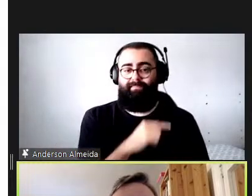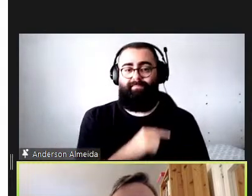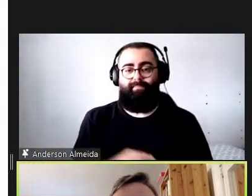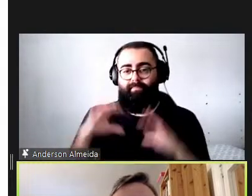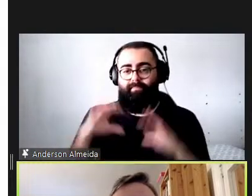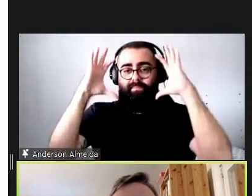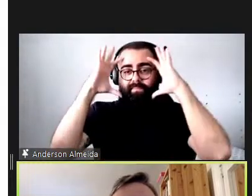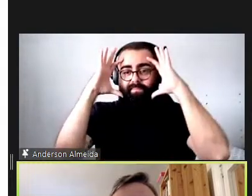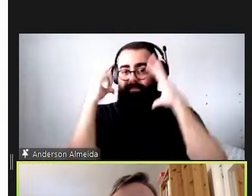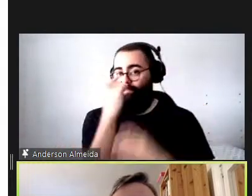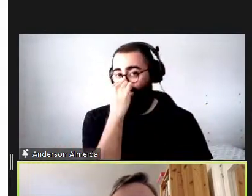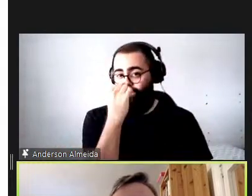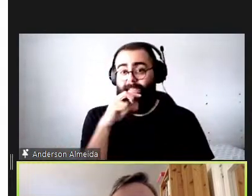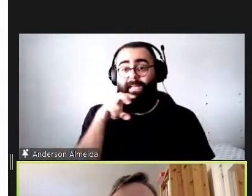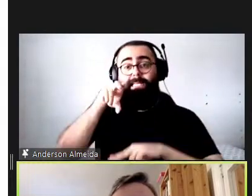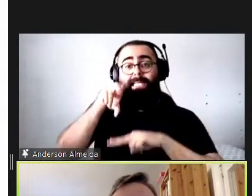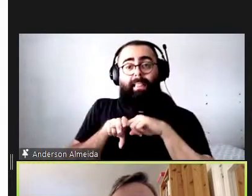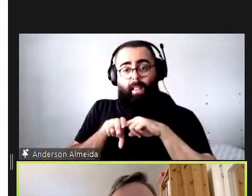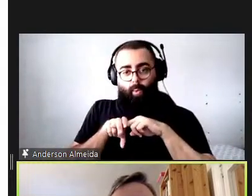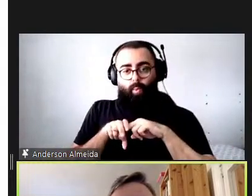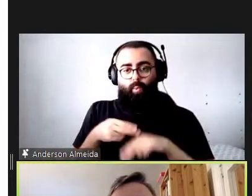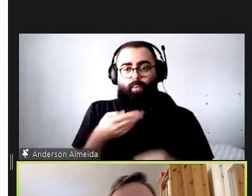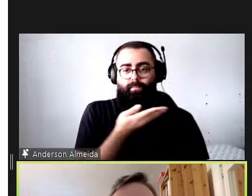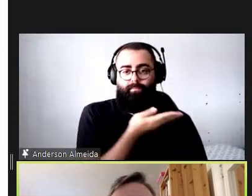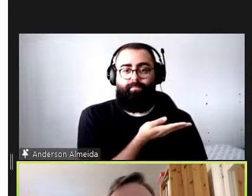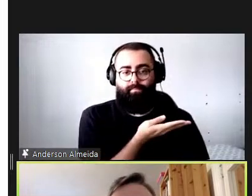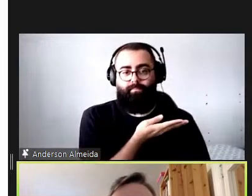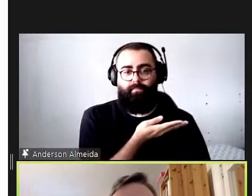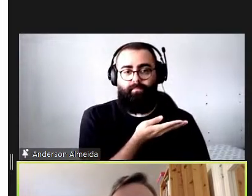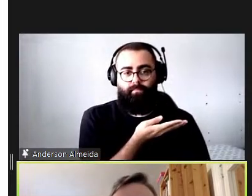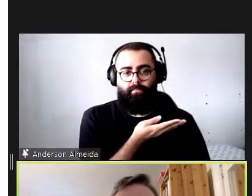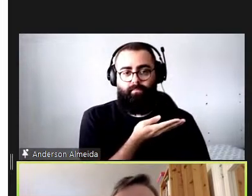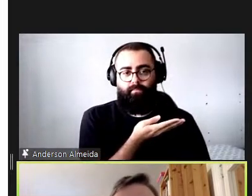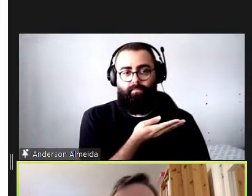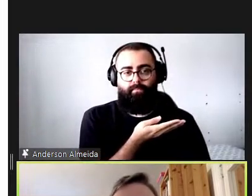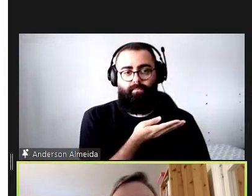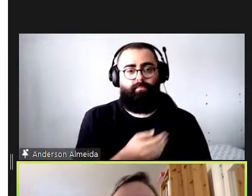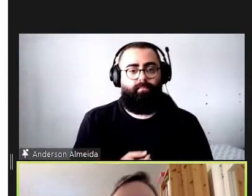sitting near an